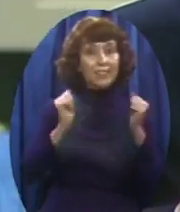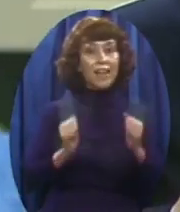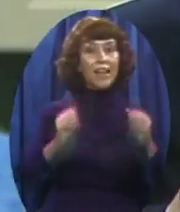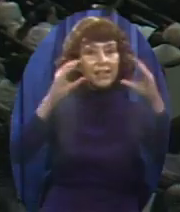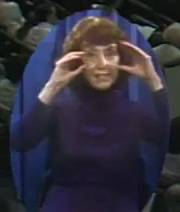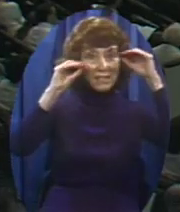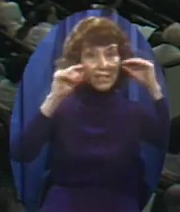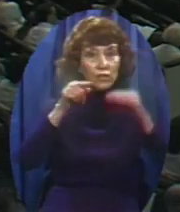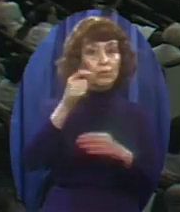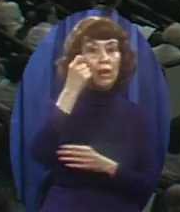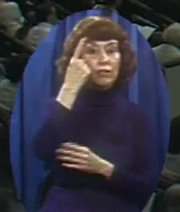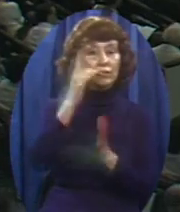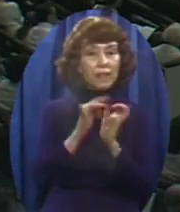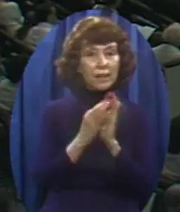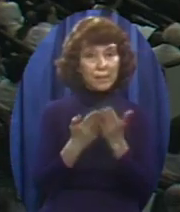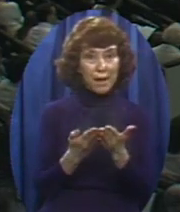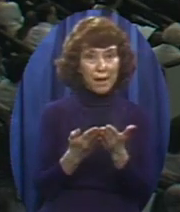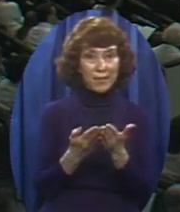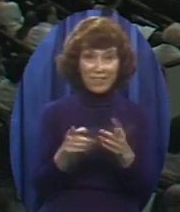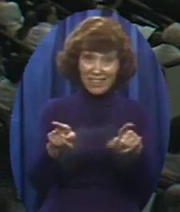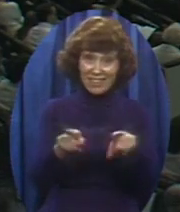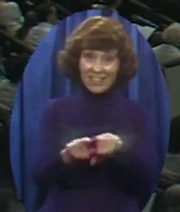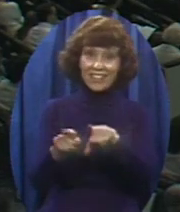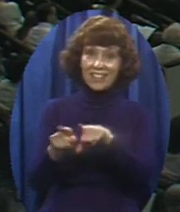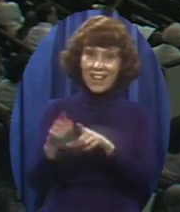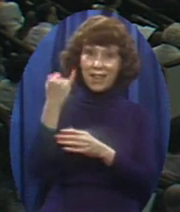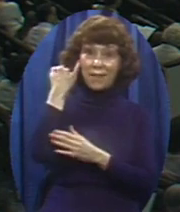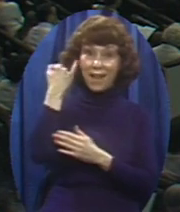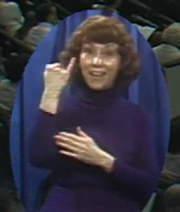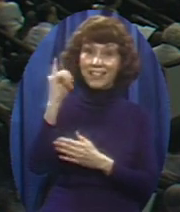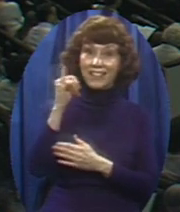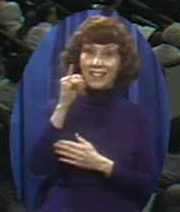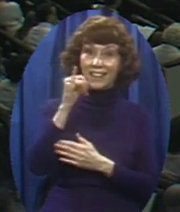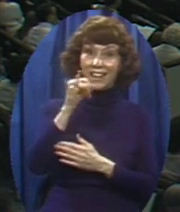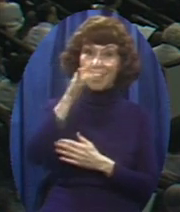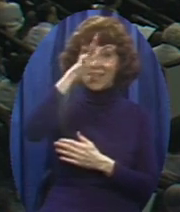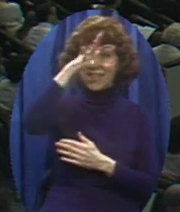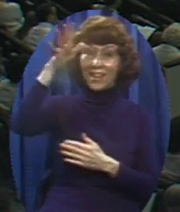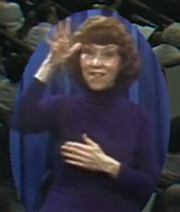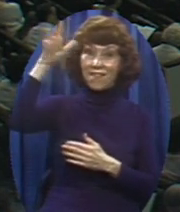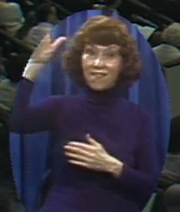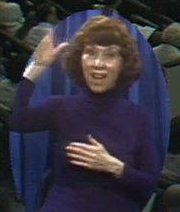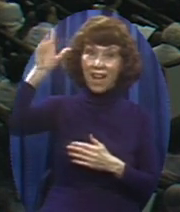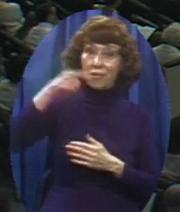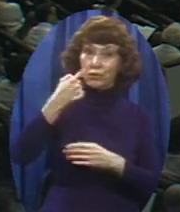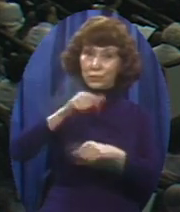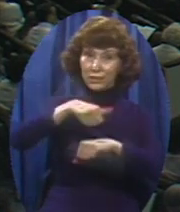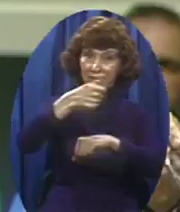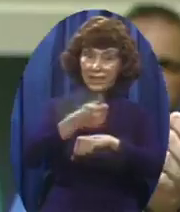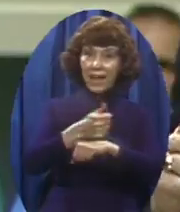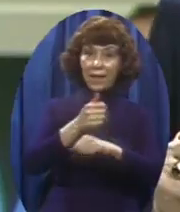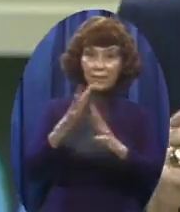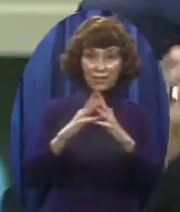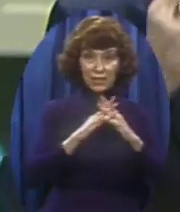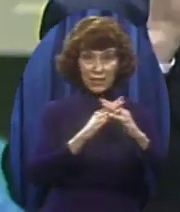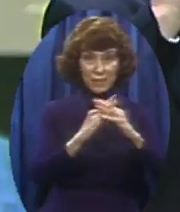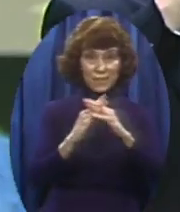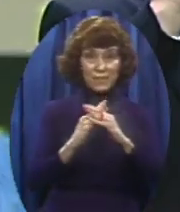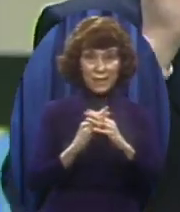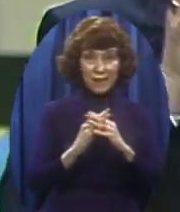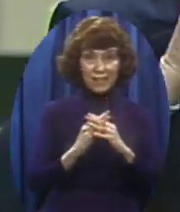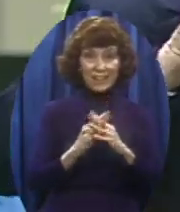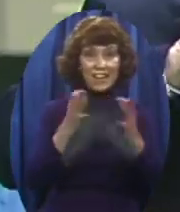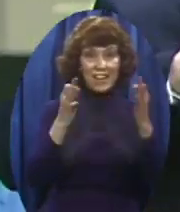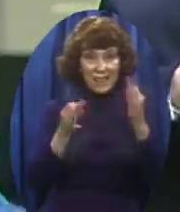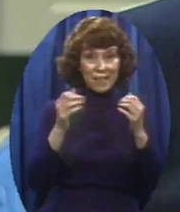Court. They know a great deal more about what the framers of the First Amendment meant than they, the framers, meant and knew they meant. And the Spirit of